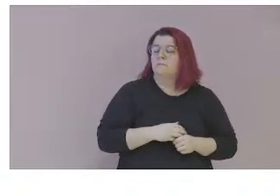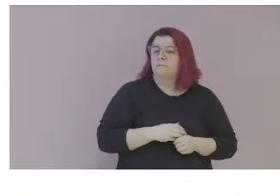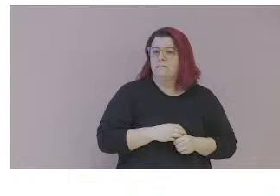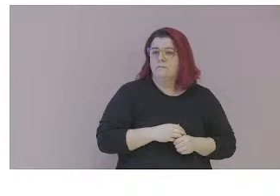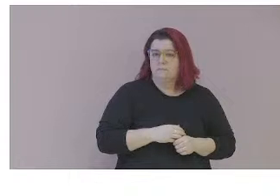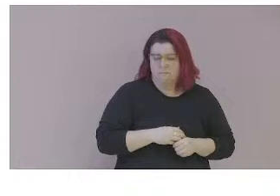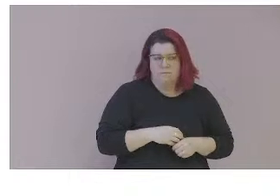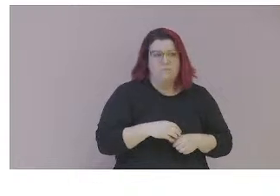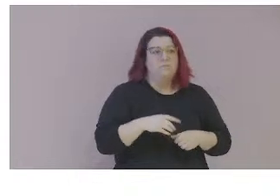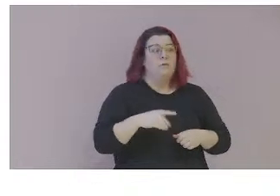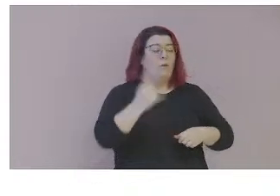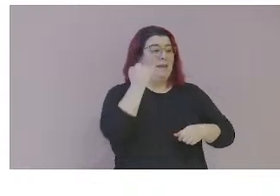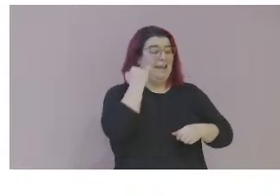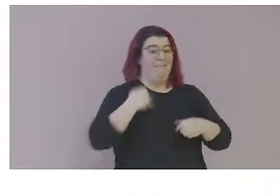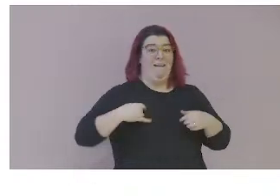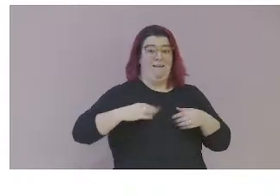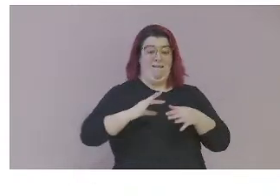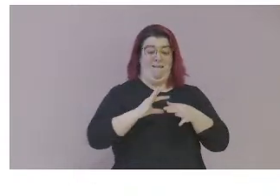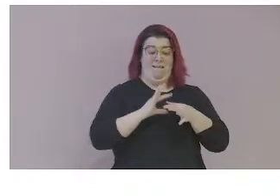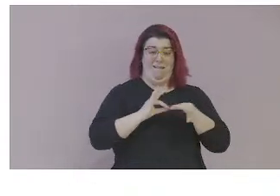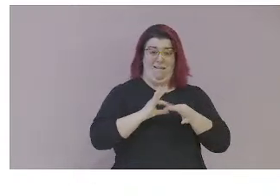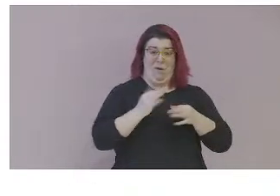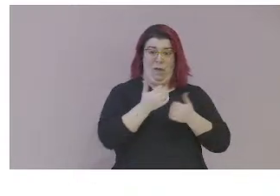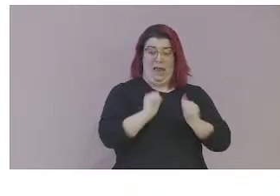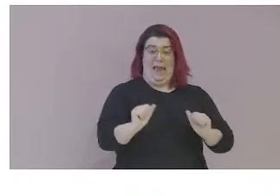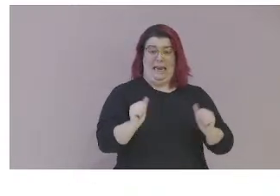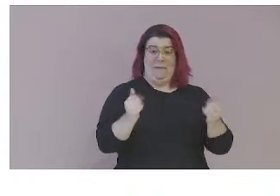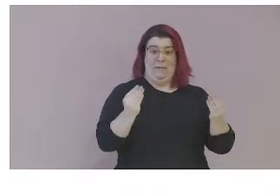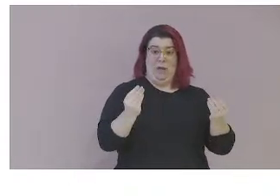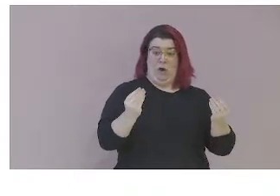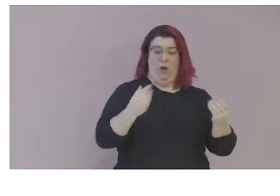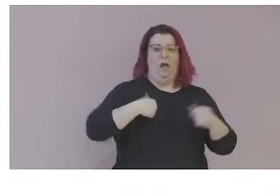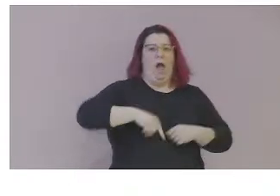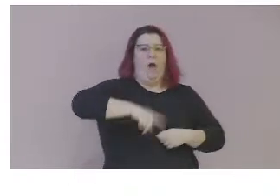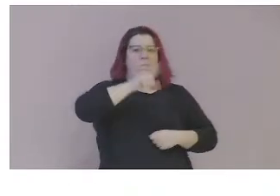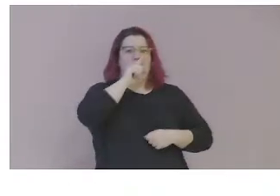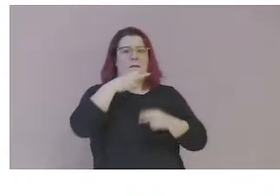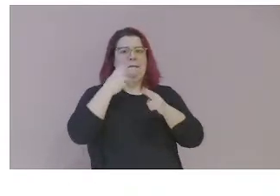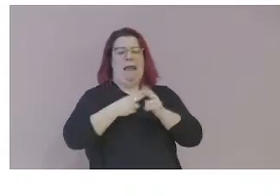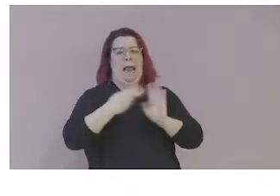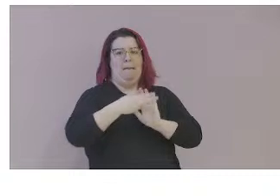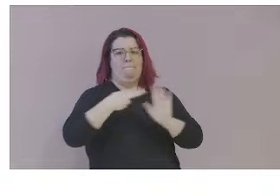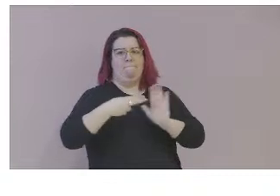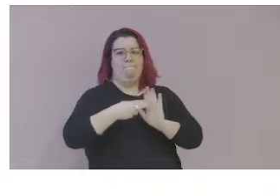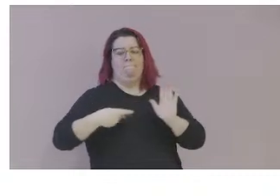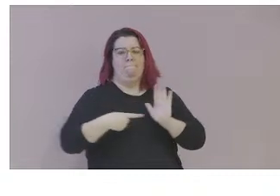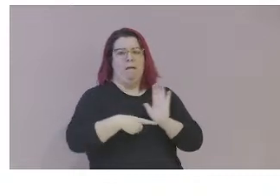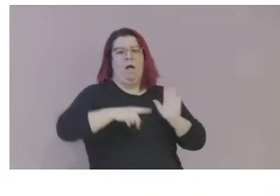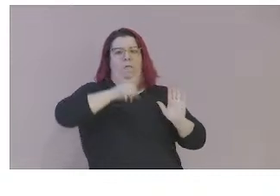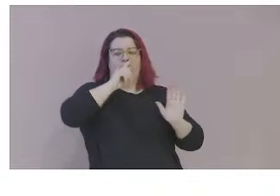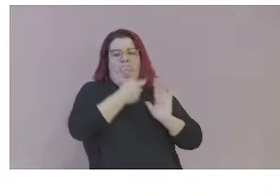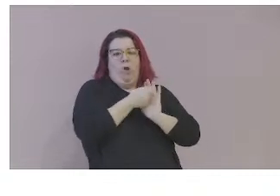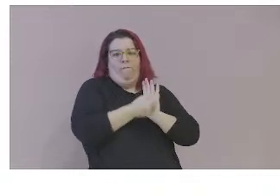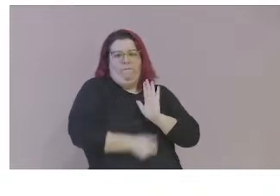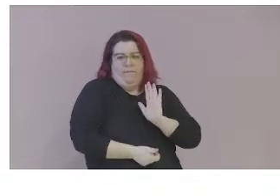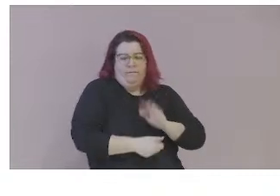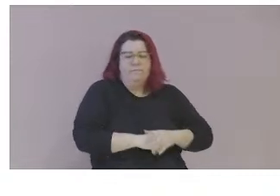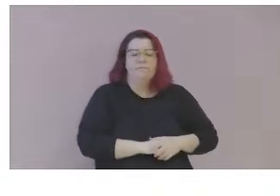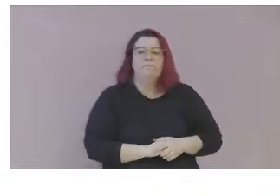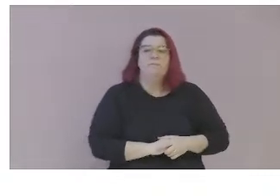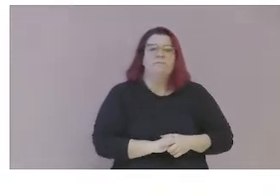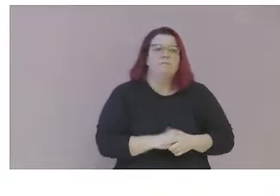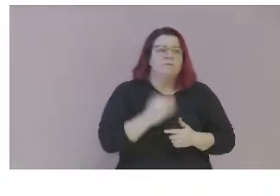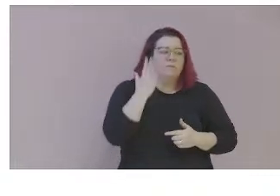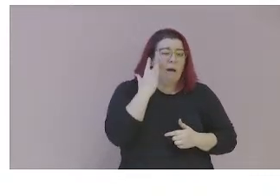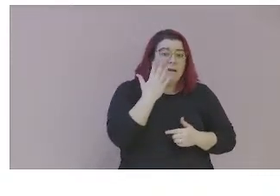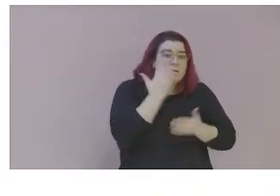would think would be archived, like the writing process of these drafts, the minutes of the meetings, weren't there, and things you wouldn't think would be